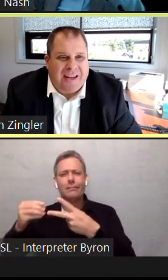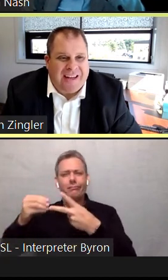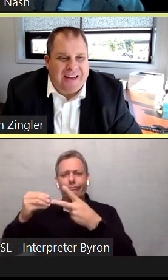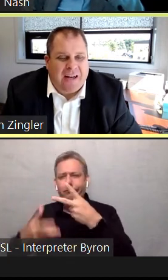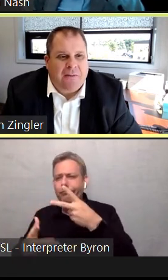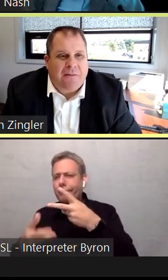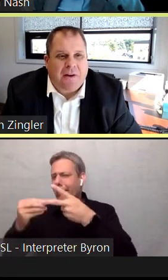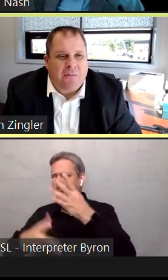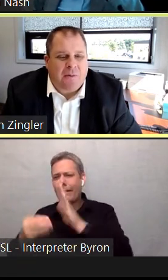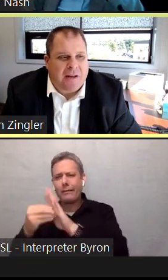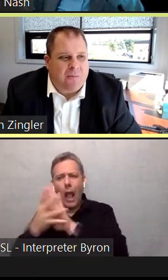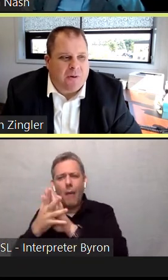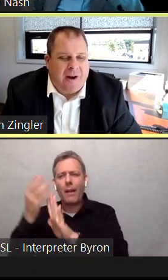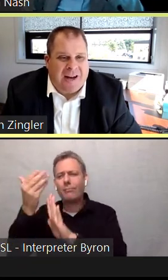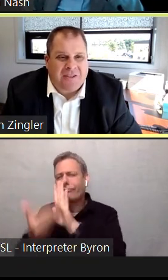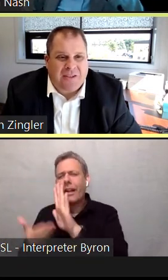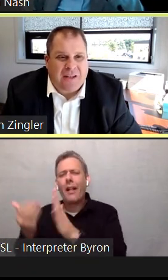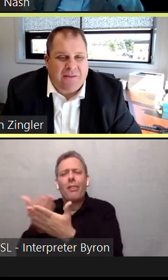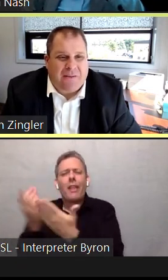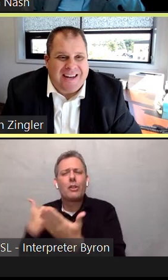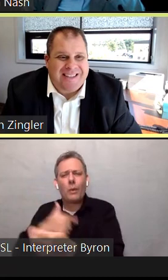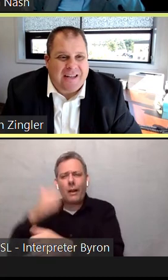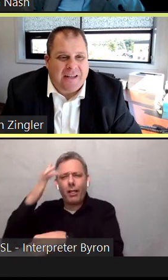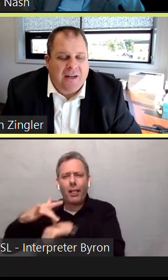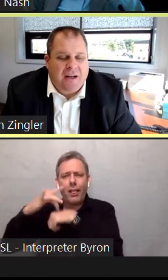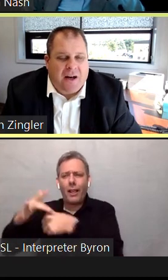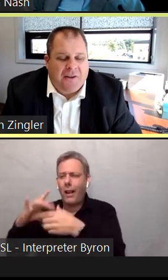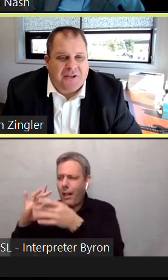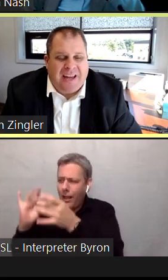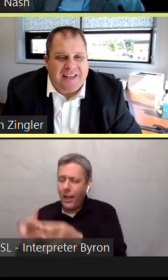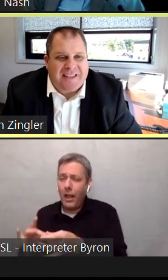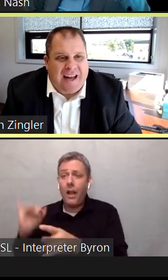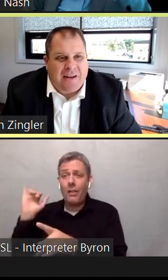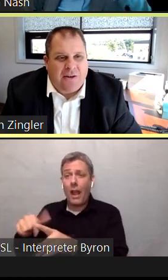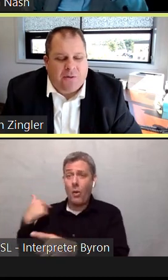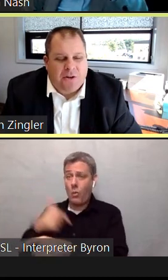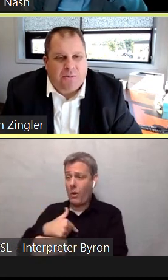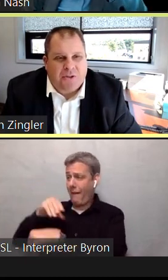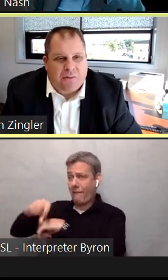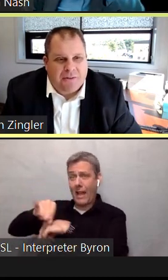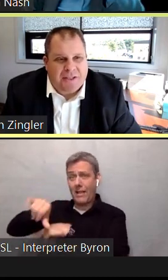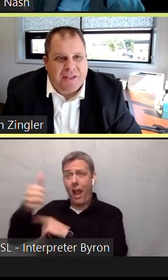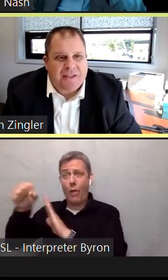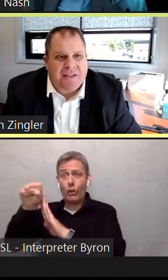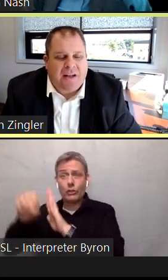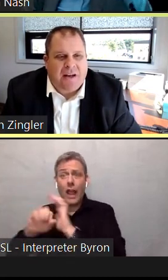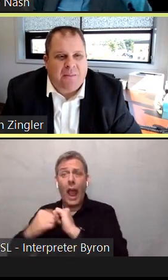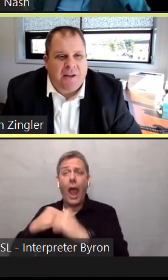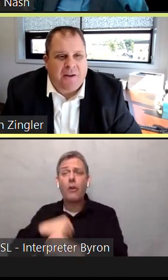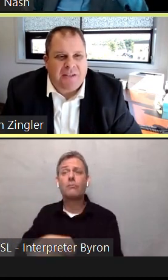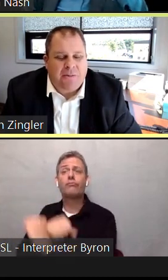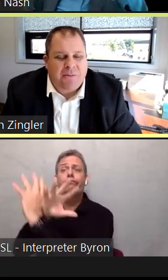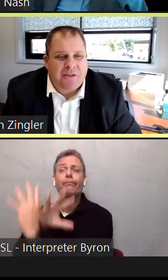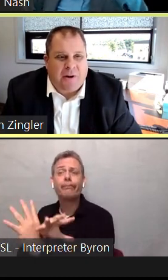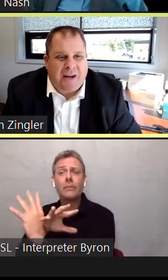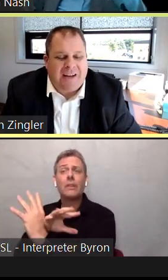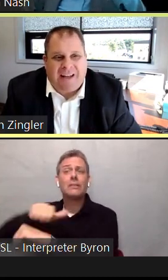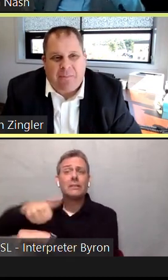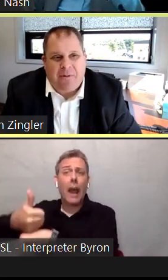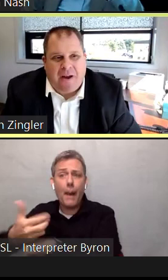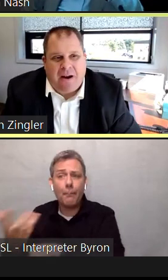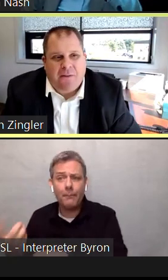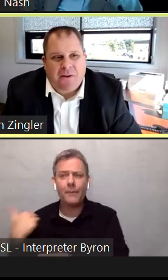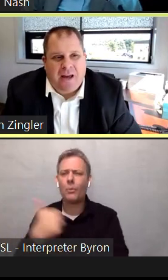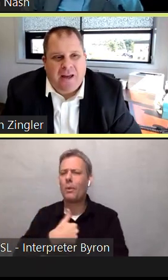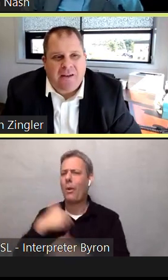we're thinking of. We were actually advising other states on how to do virtual services. It was a great